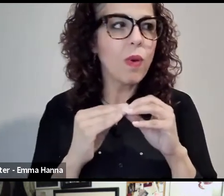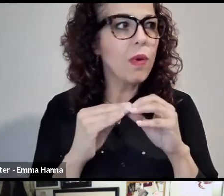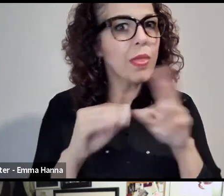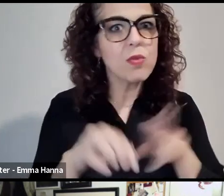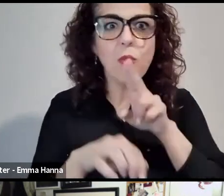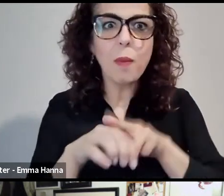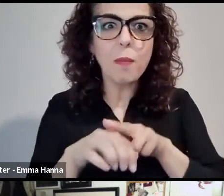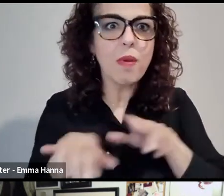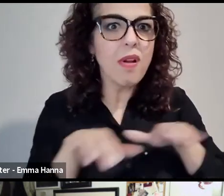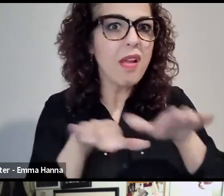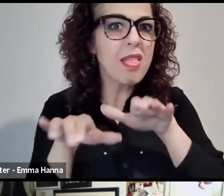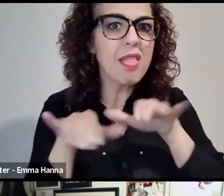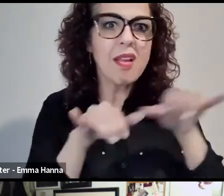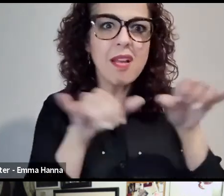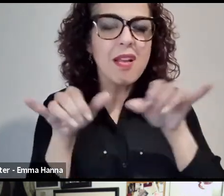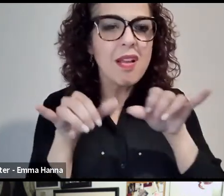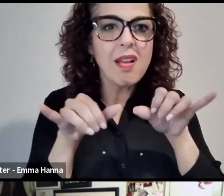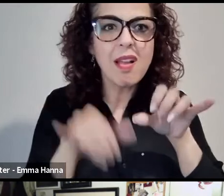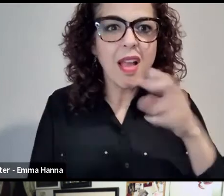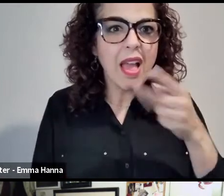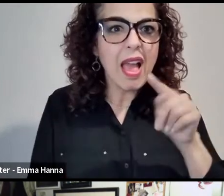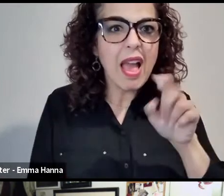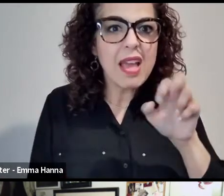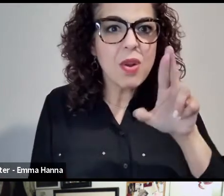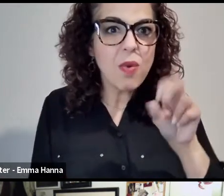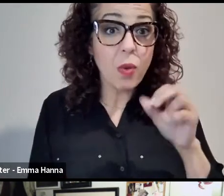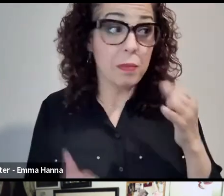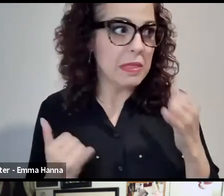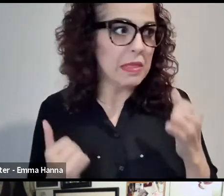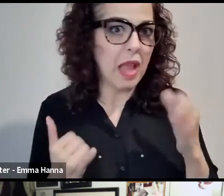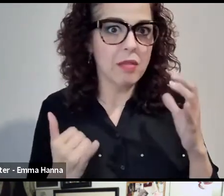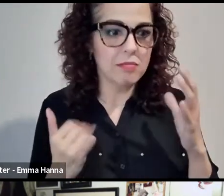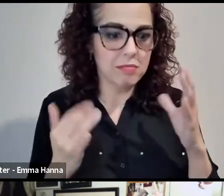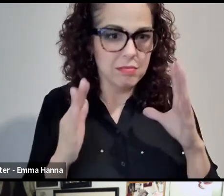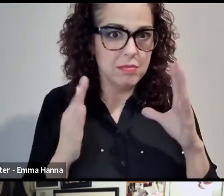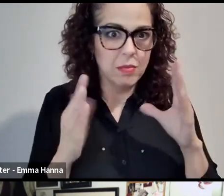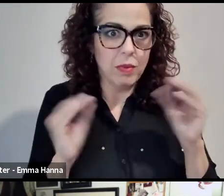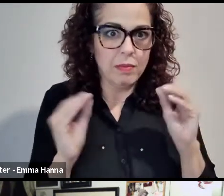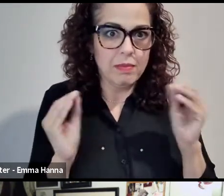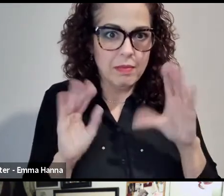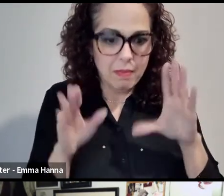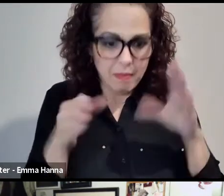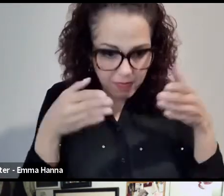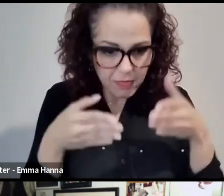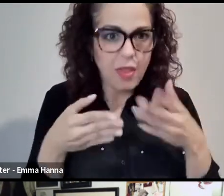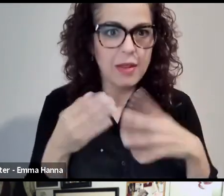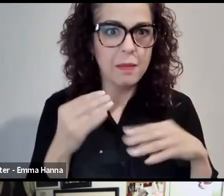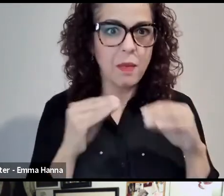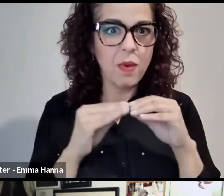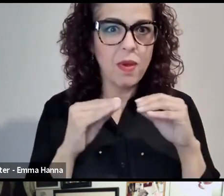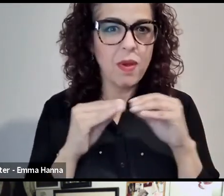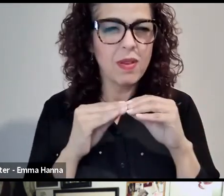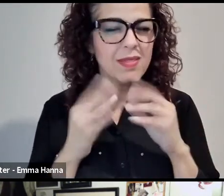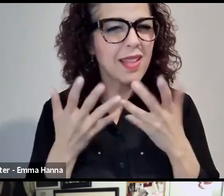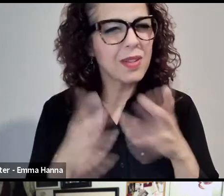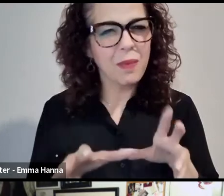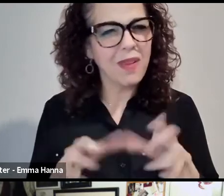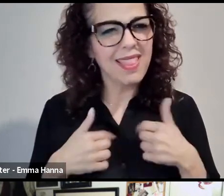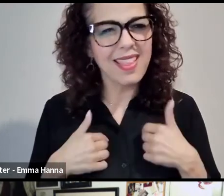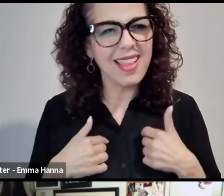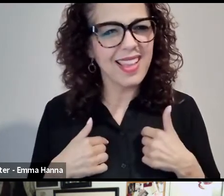because we're purchasing them at Target. And I don't want that.